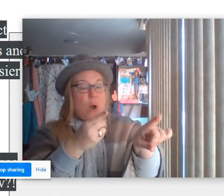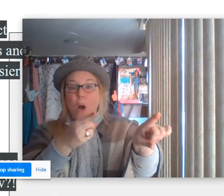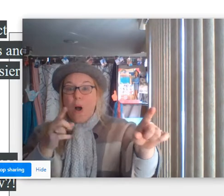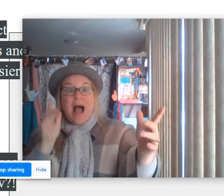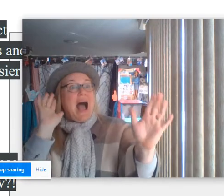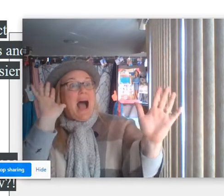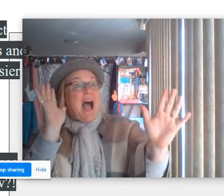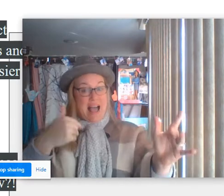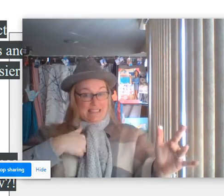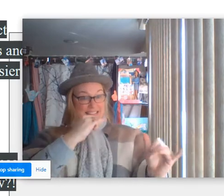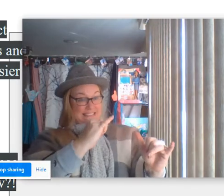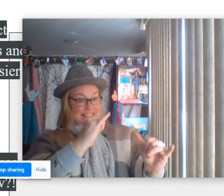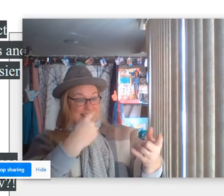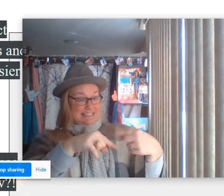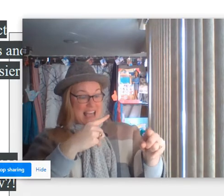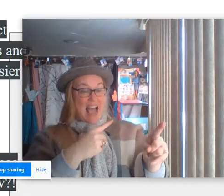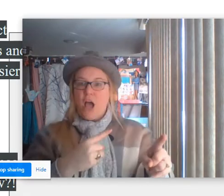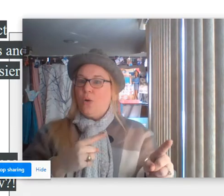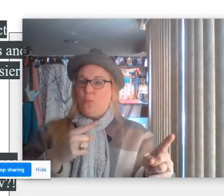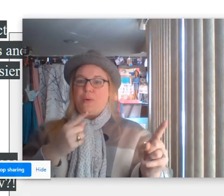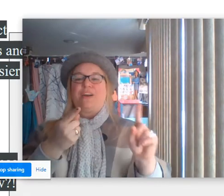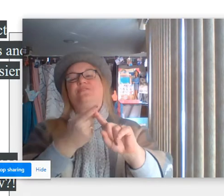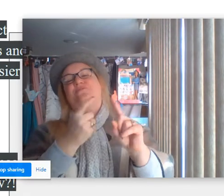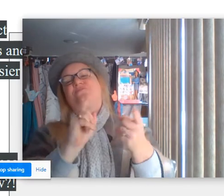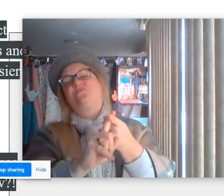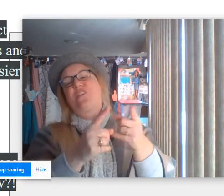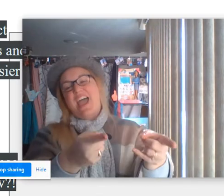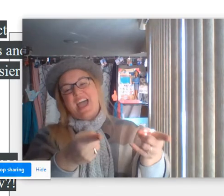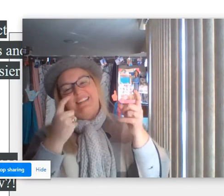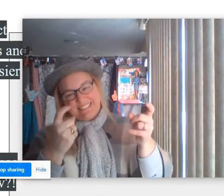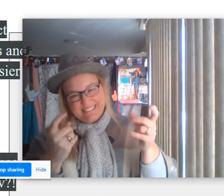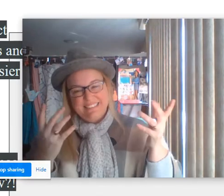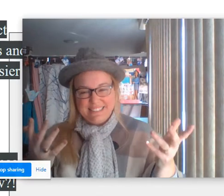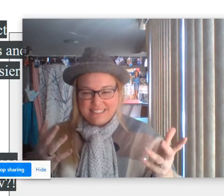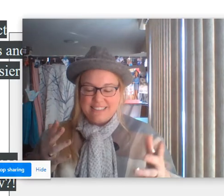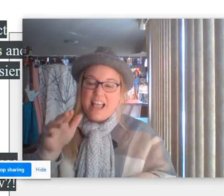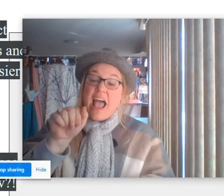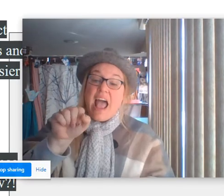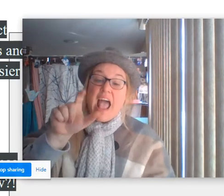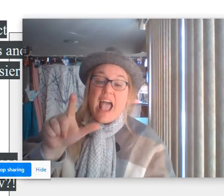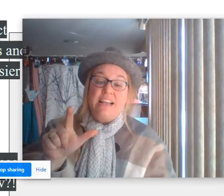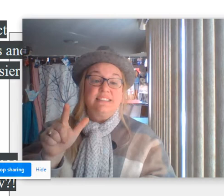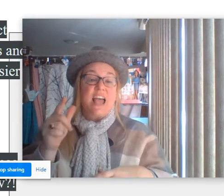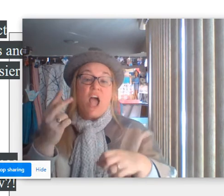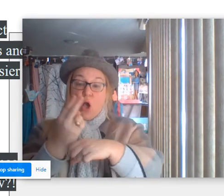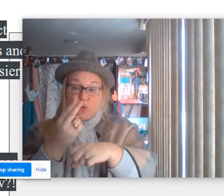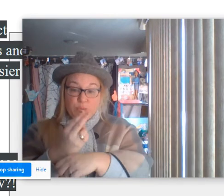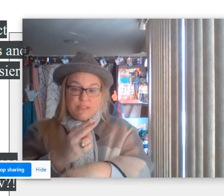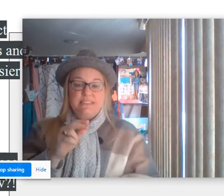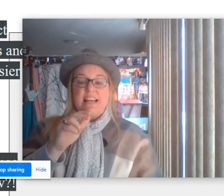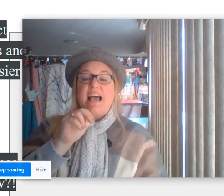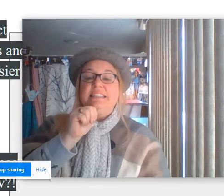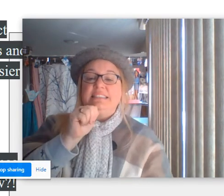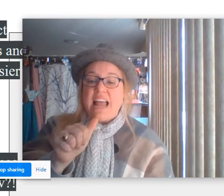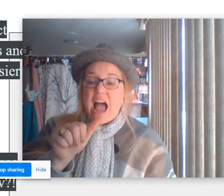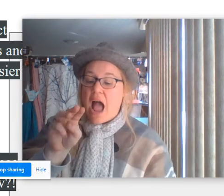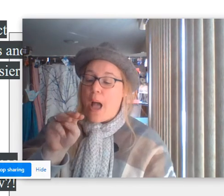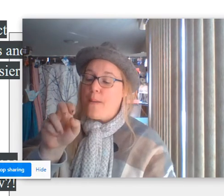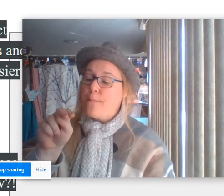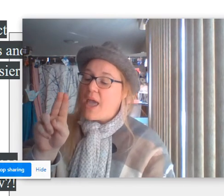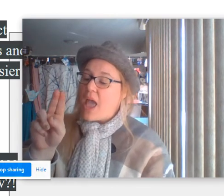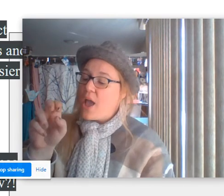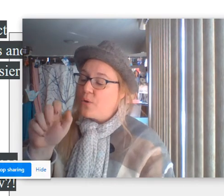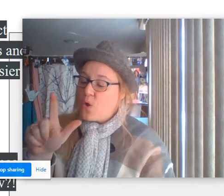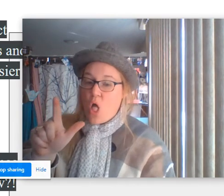instant friends, yeah? Sign language uses non-manual markers in Espanol. These are your manos. See, anything that